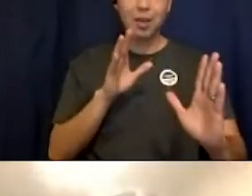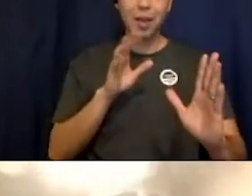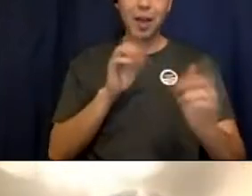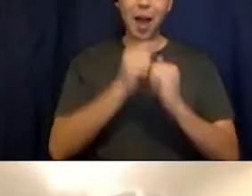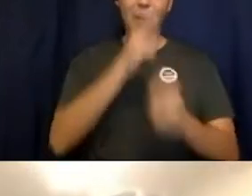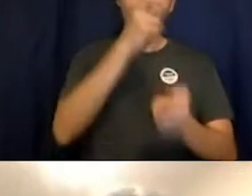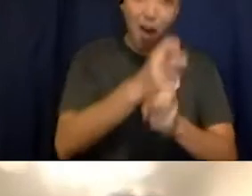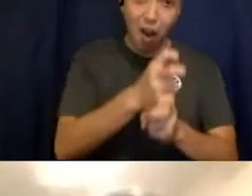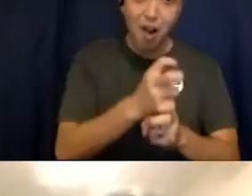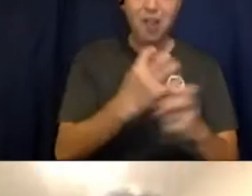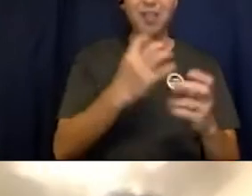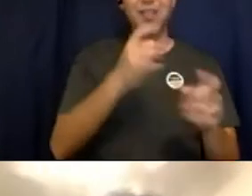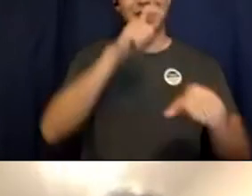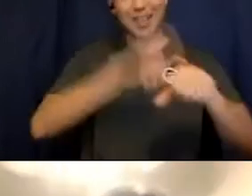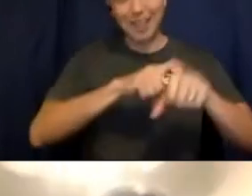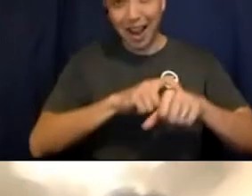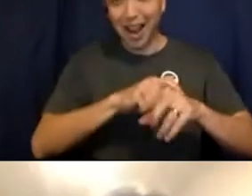she's trying to knit a sweater.